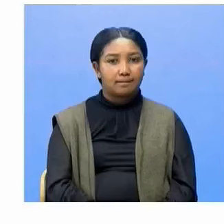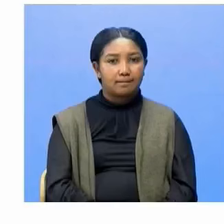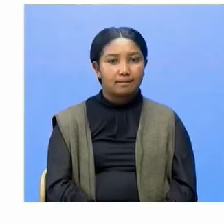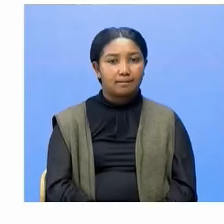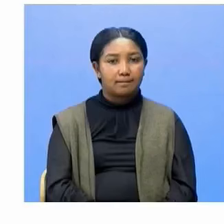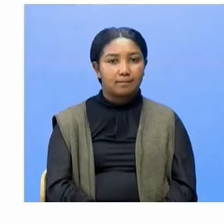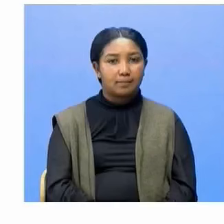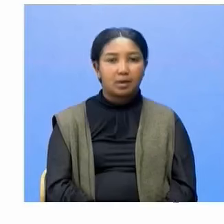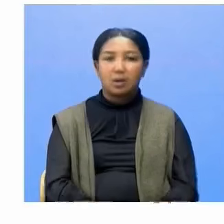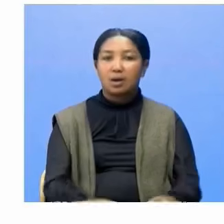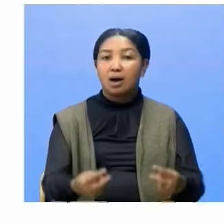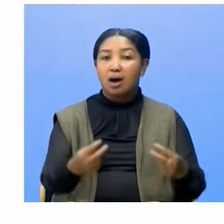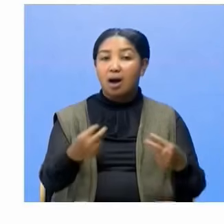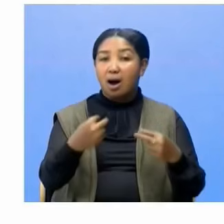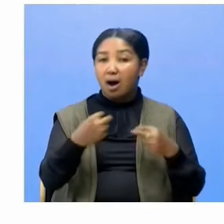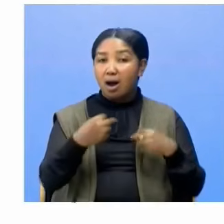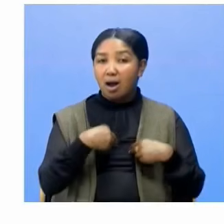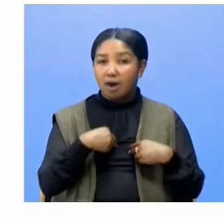my finger.